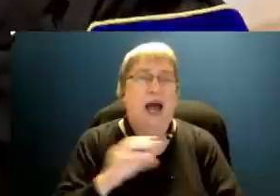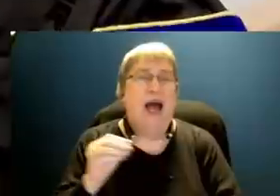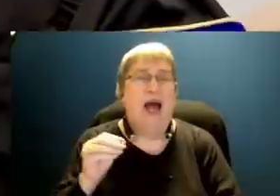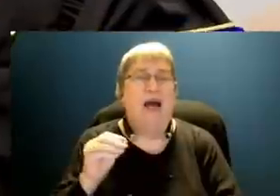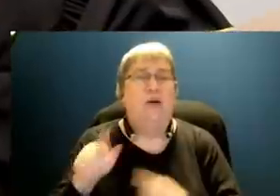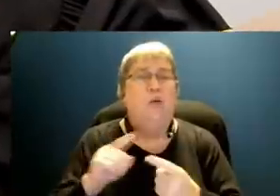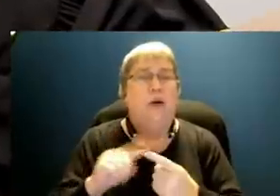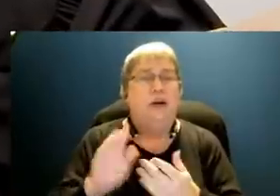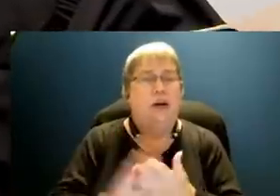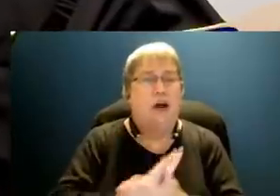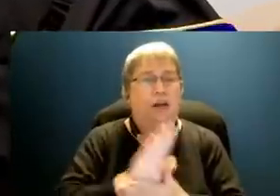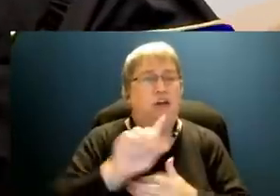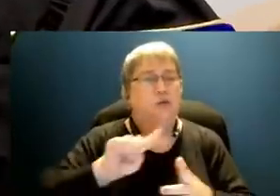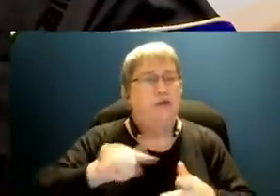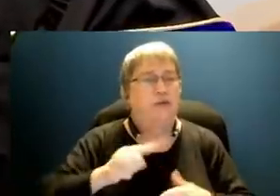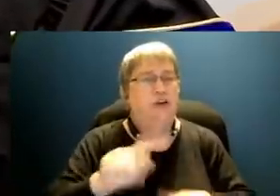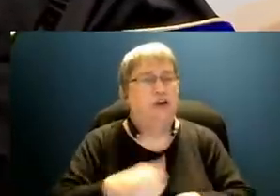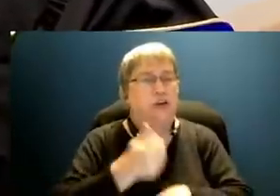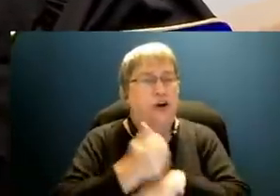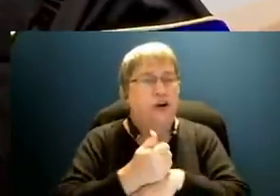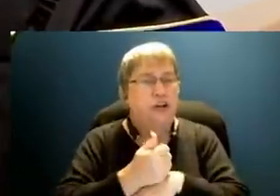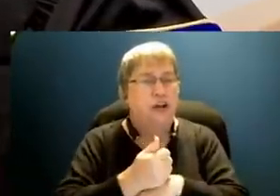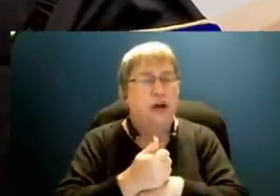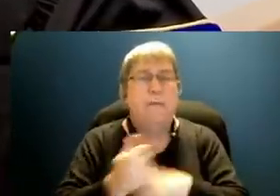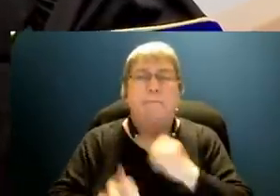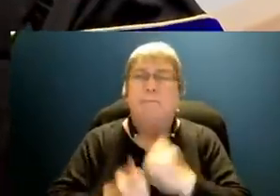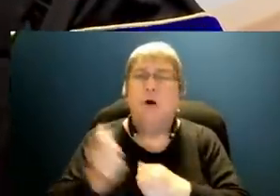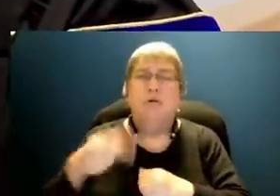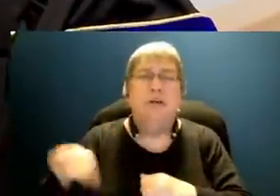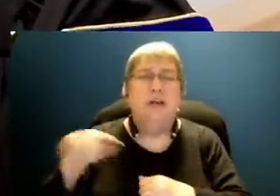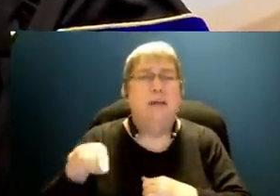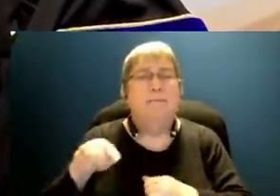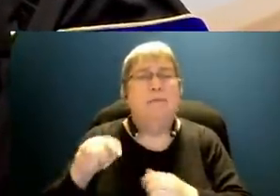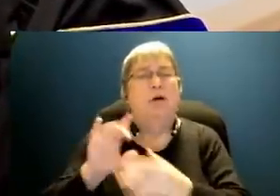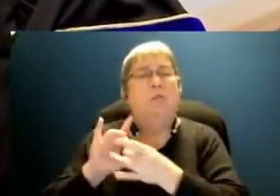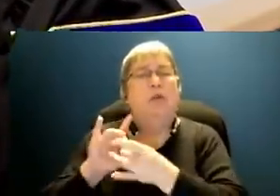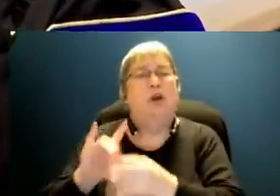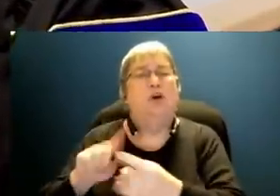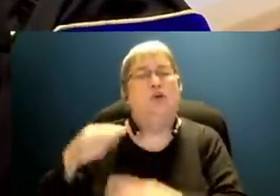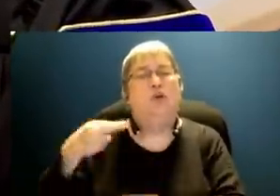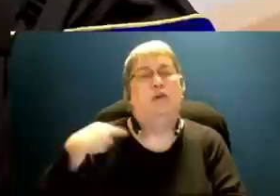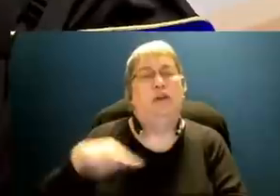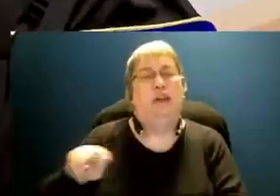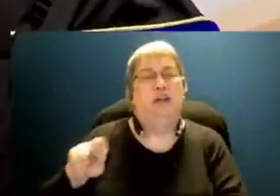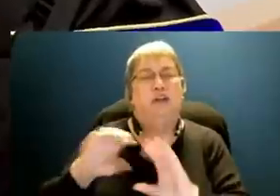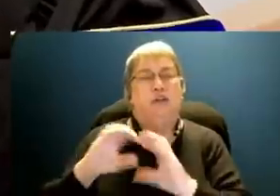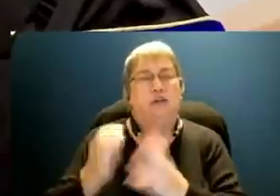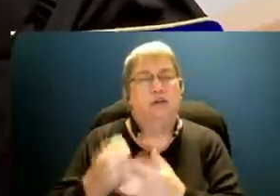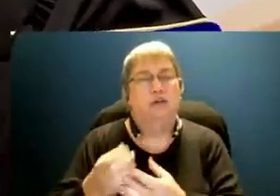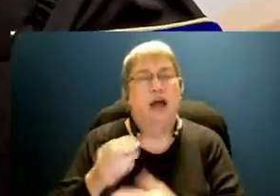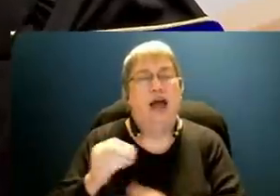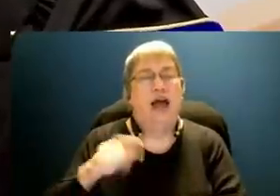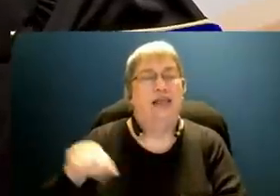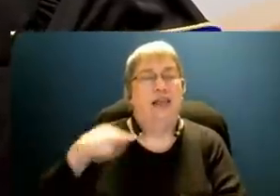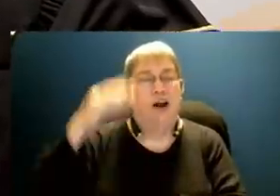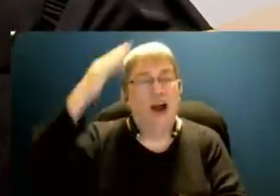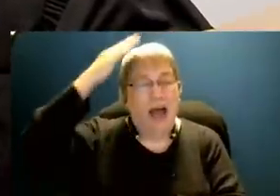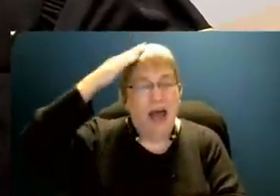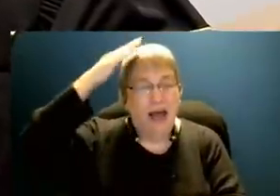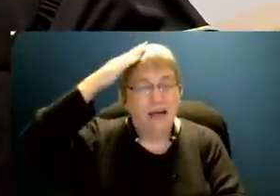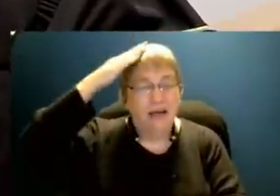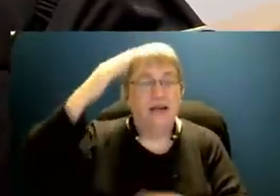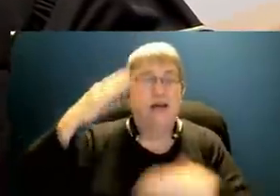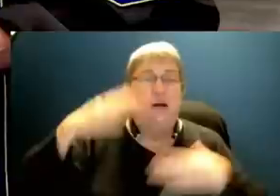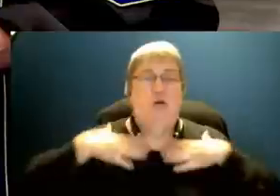form. Most of the scholars in those early institutions belonged to religious orders, and their hats, robes, and hoods identifying them as belonging